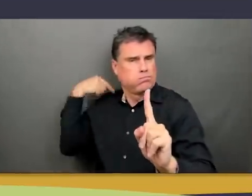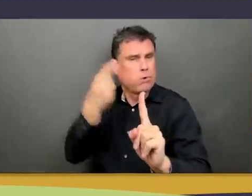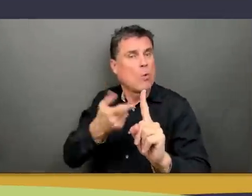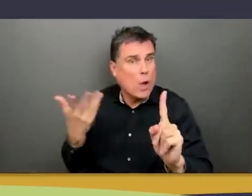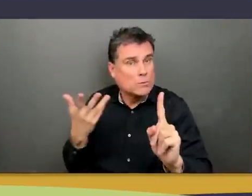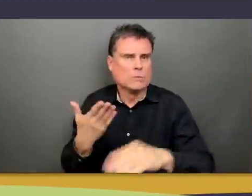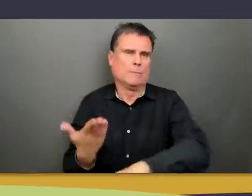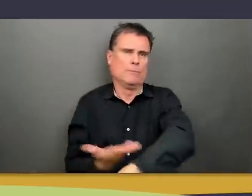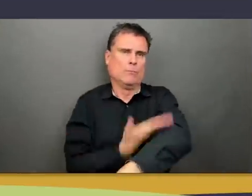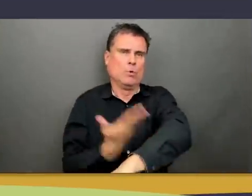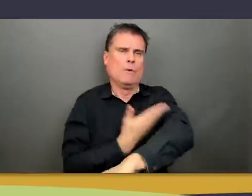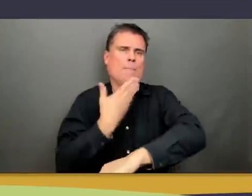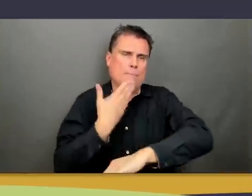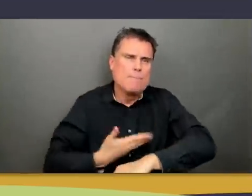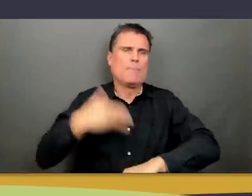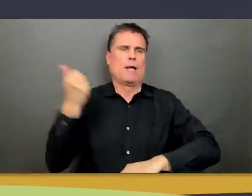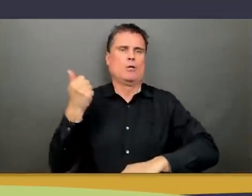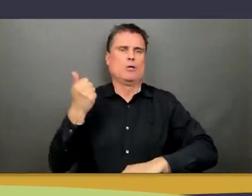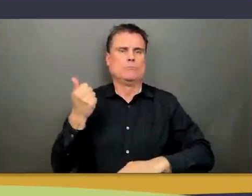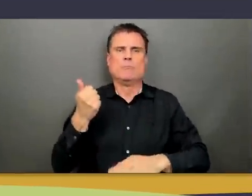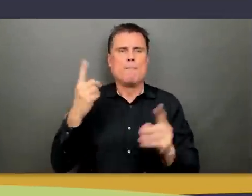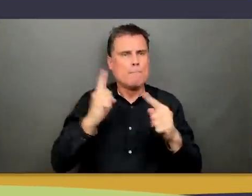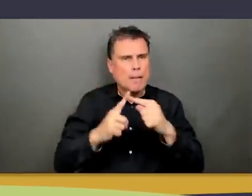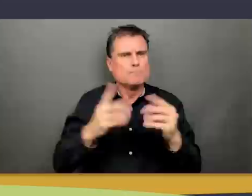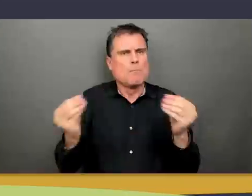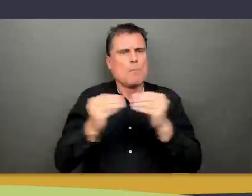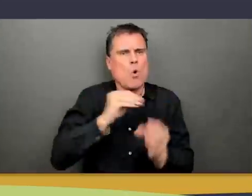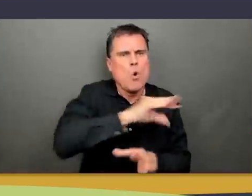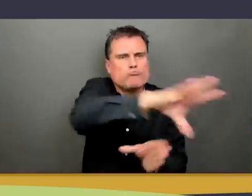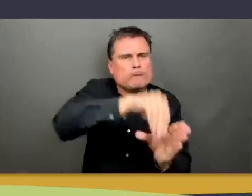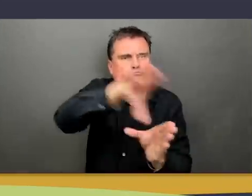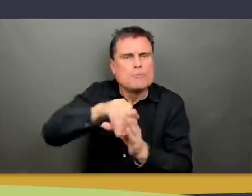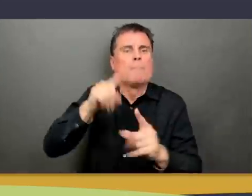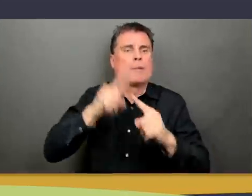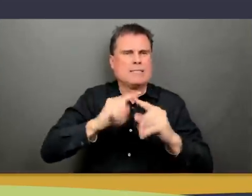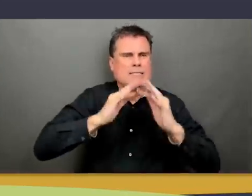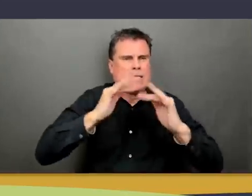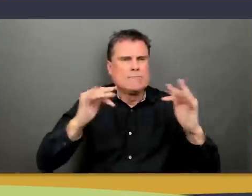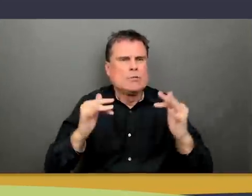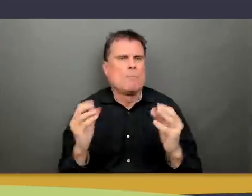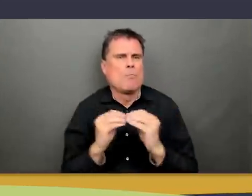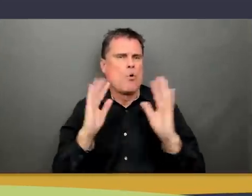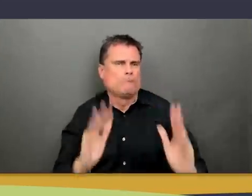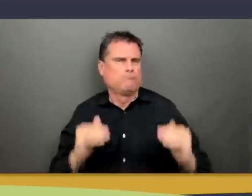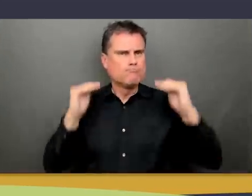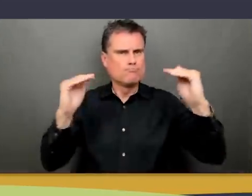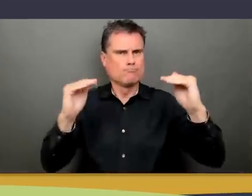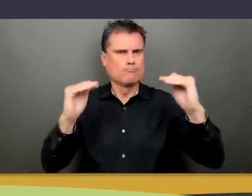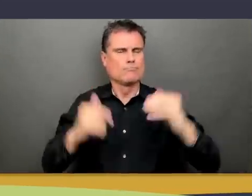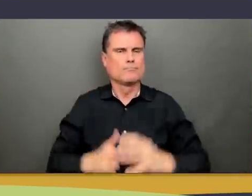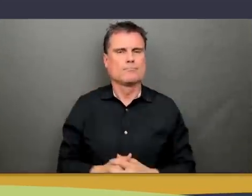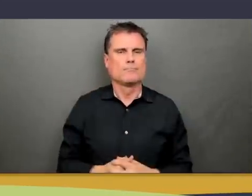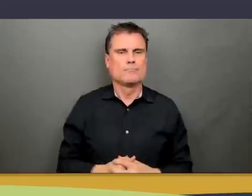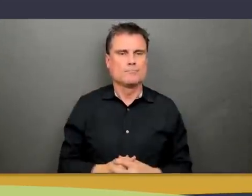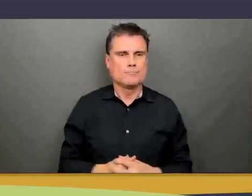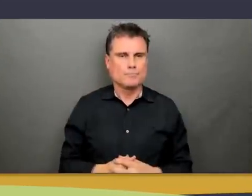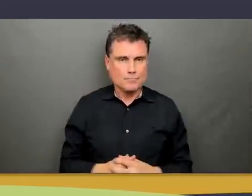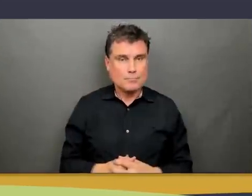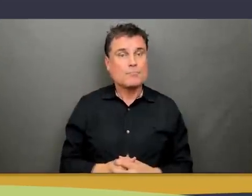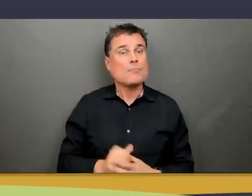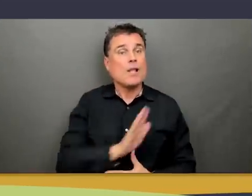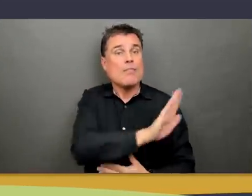and organizations whose outstanding achievements and leadership strengthen and